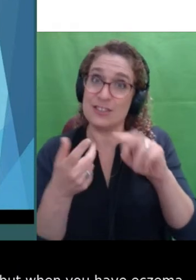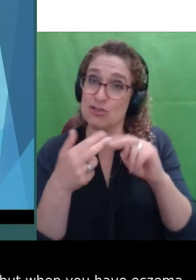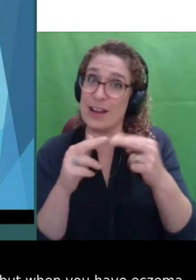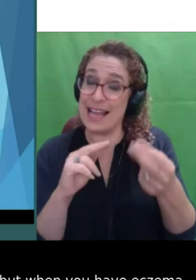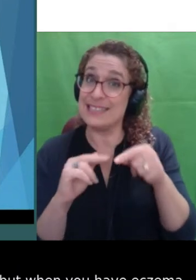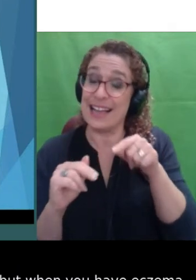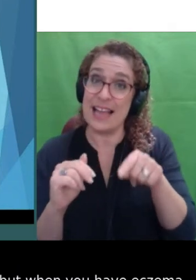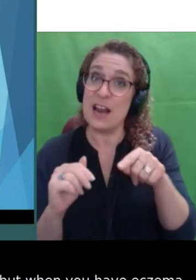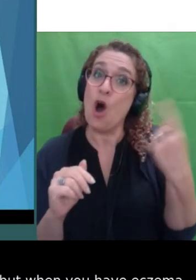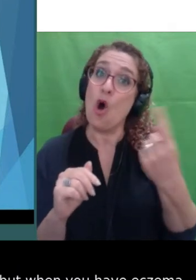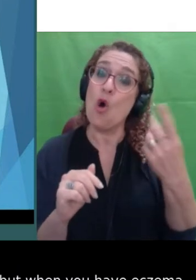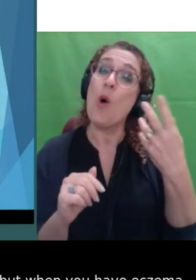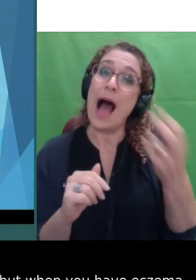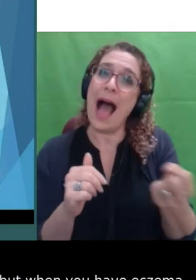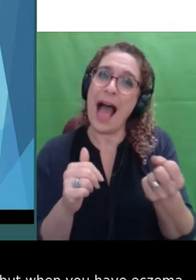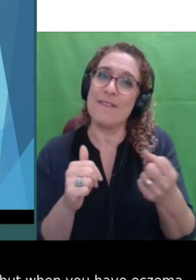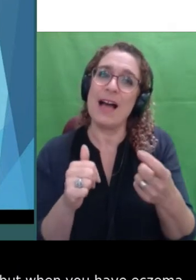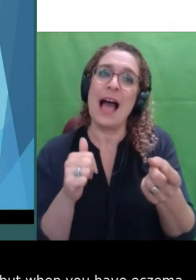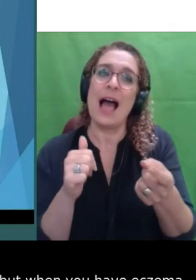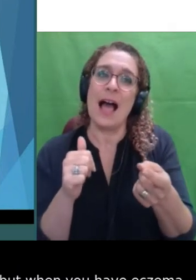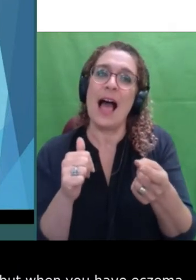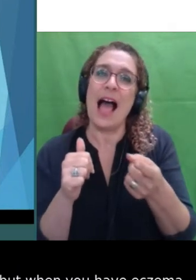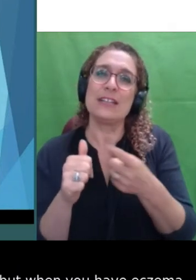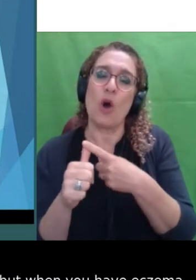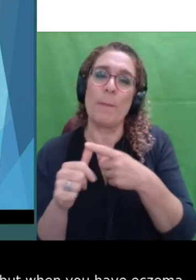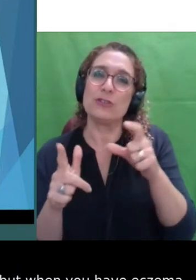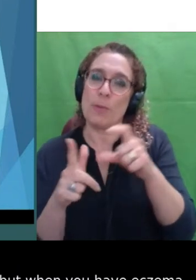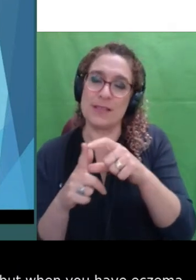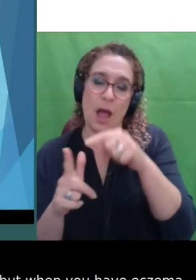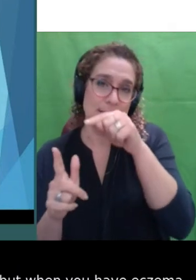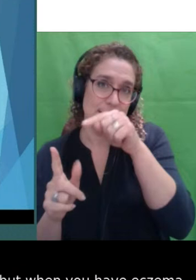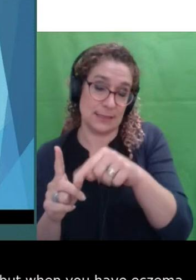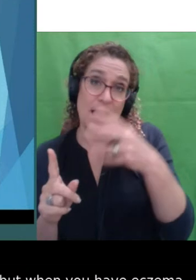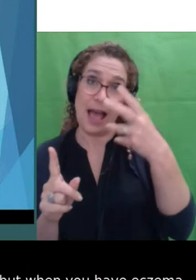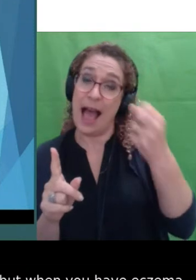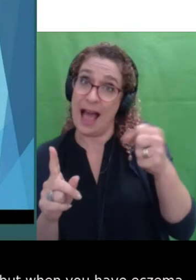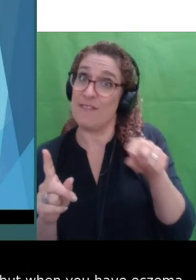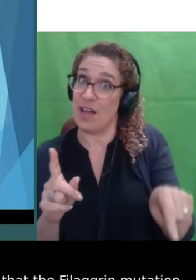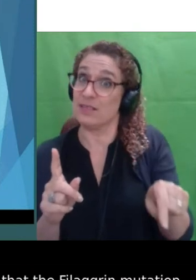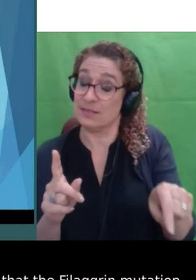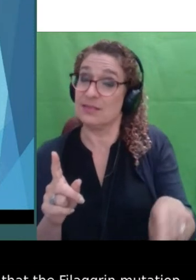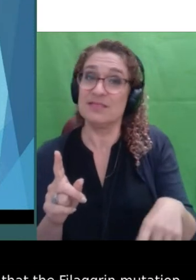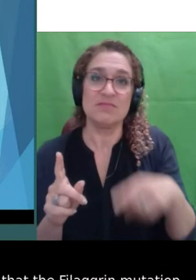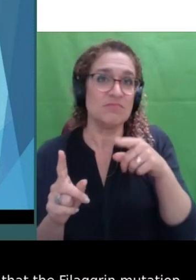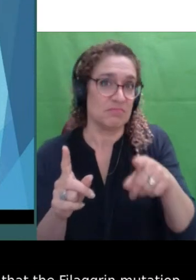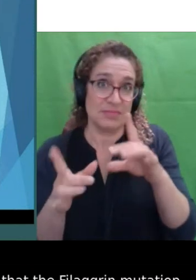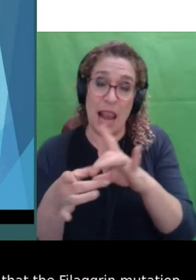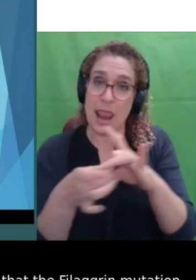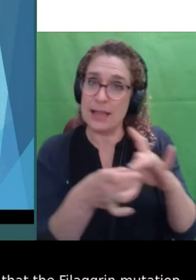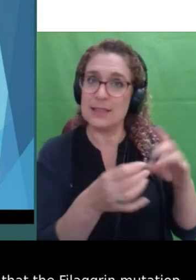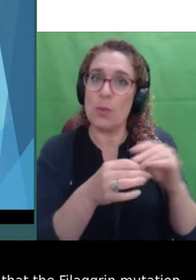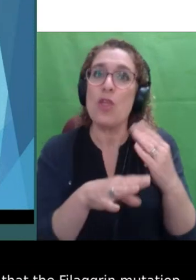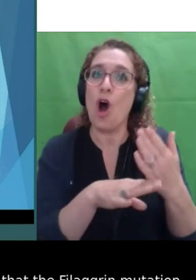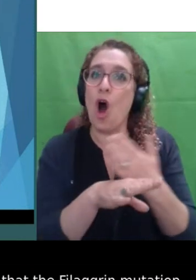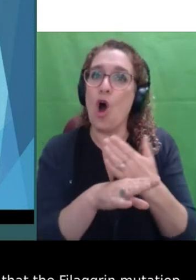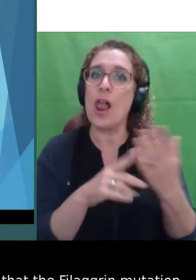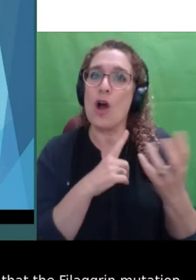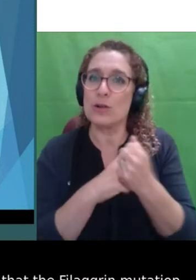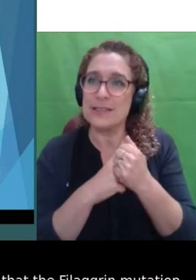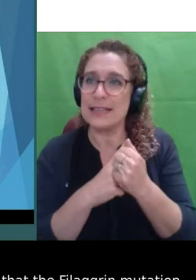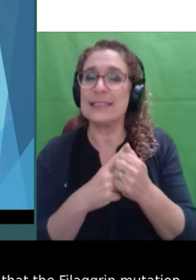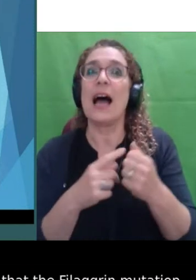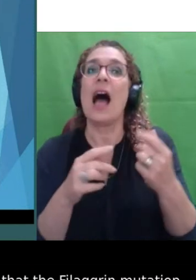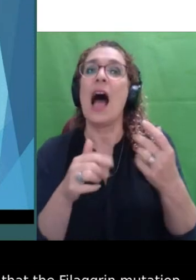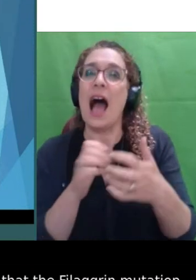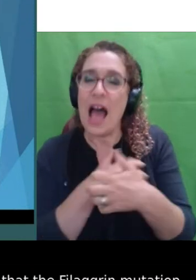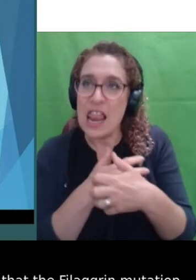of people with atopic dermatitis it's linked with early onset it's linked with allergies high ige levels and adult